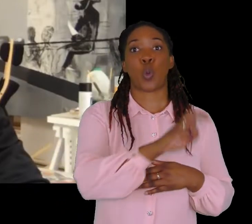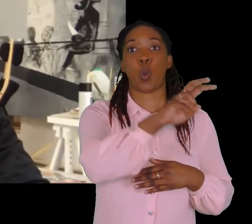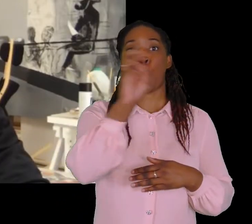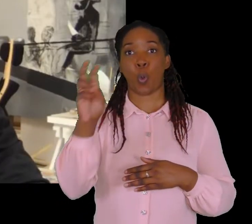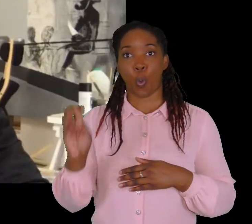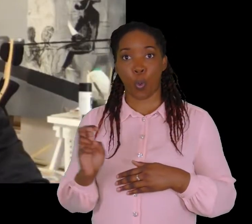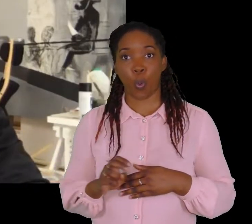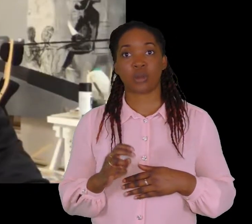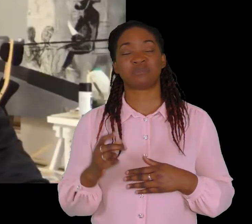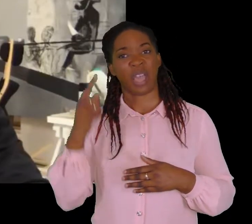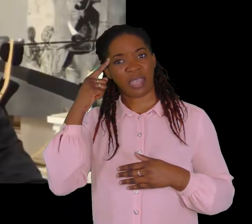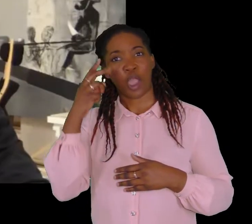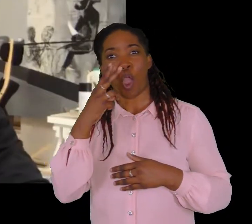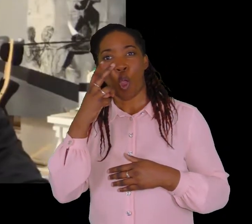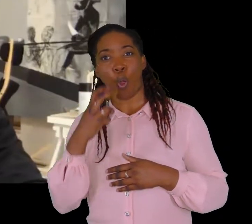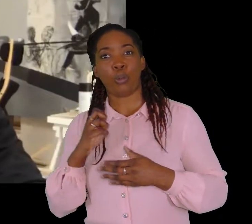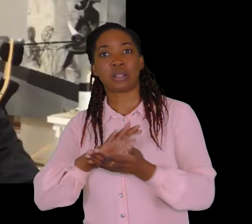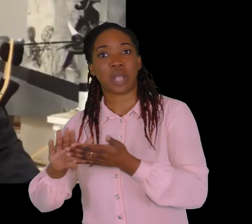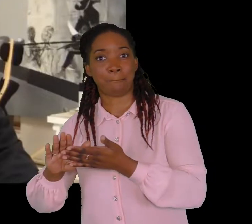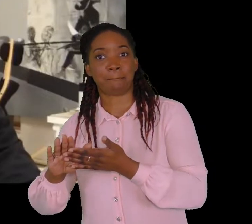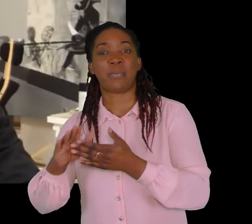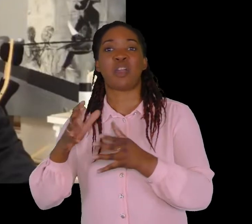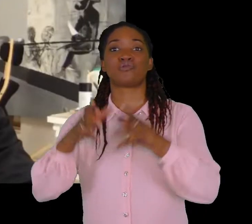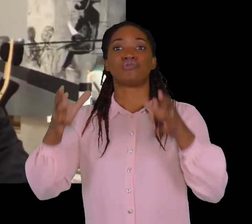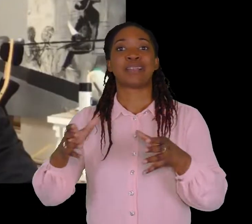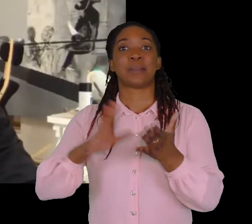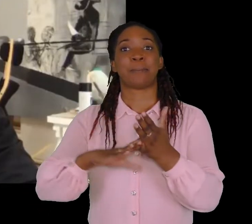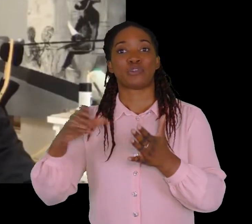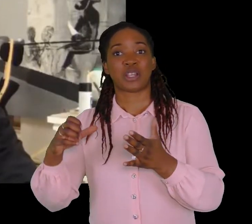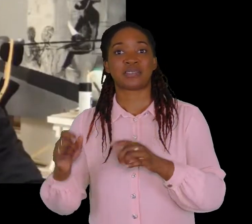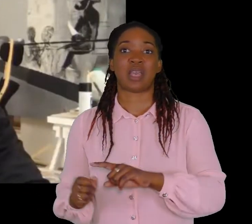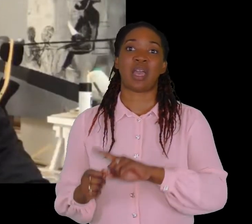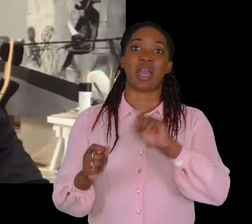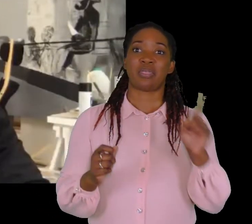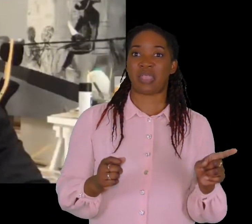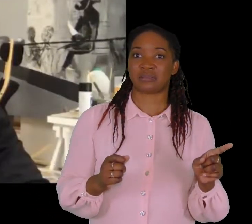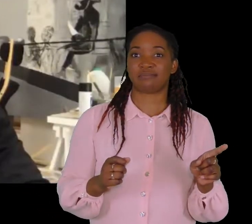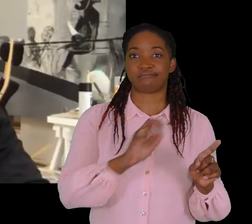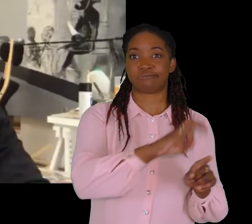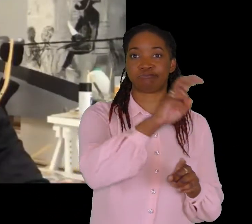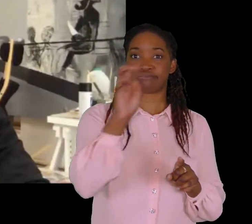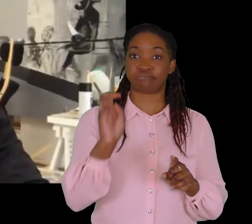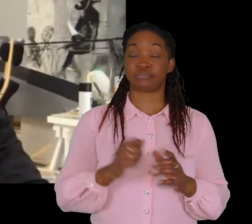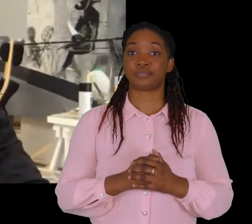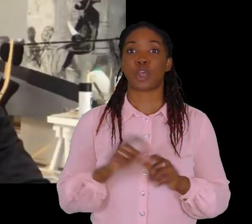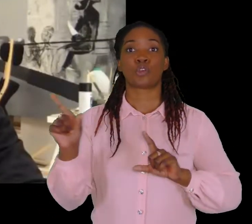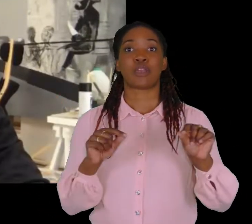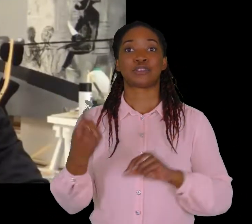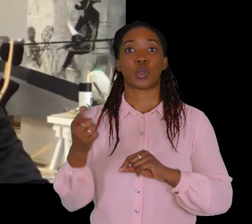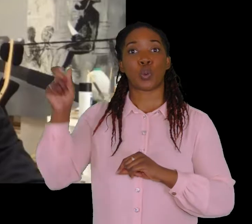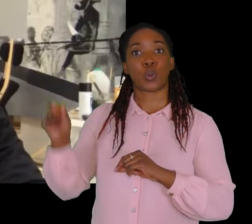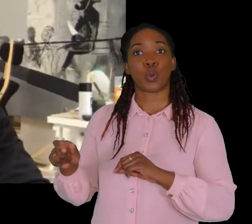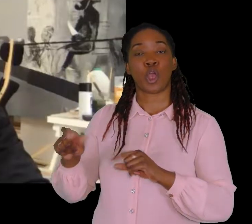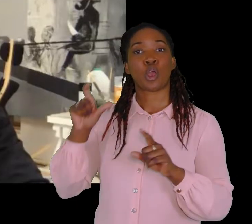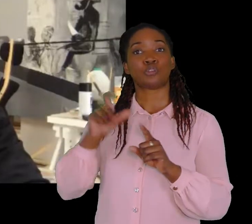to the Gallery Oldham in Greater Manchester, as well as later on to Ivaleva House in Bayreuth, is curated